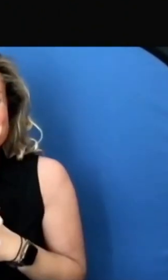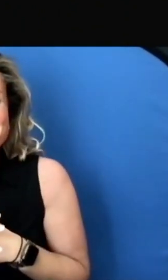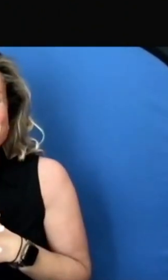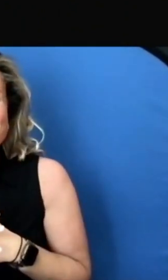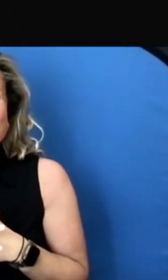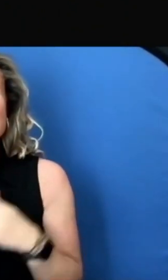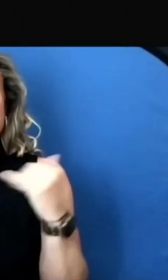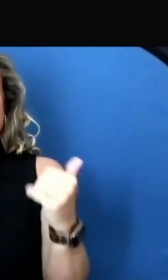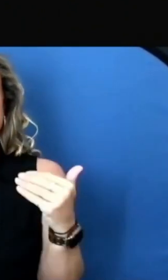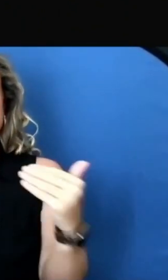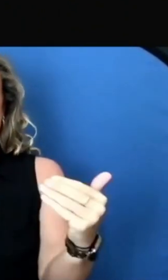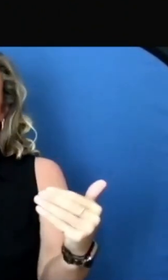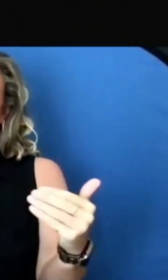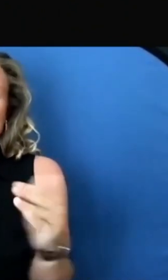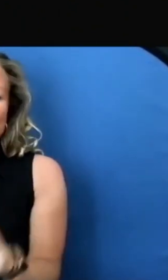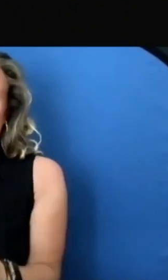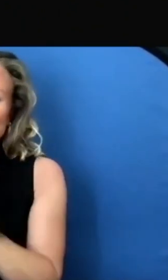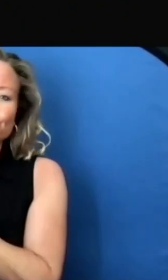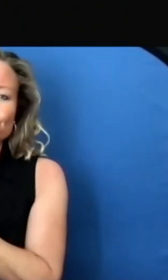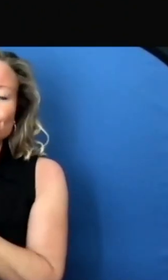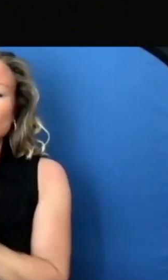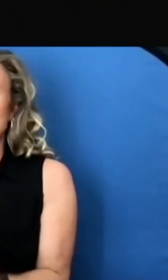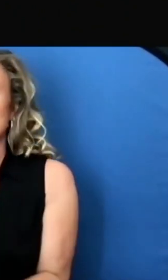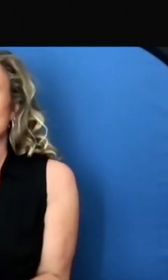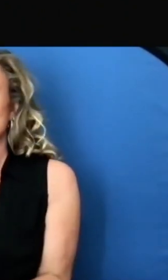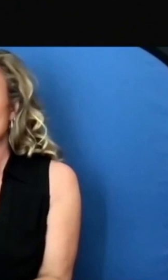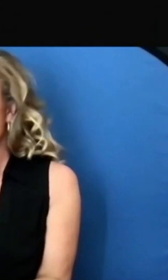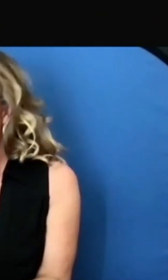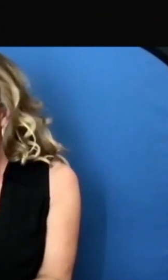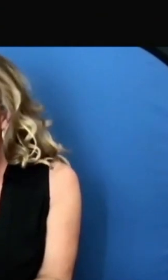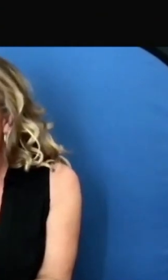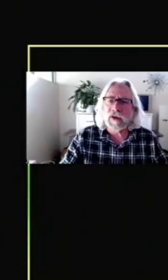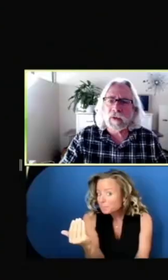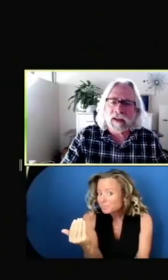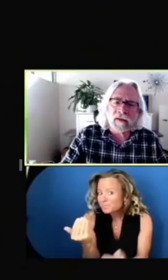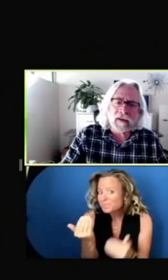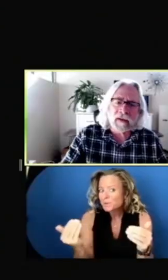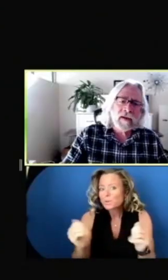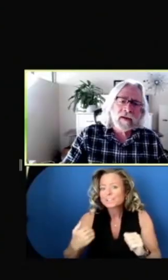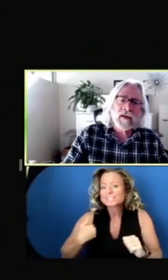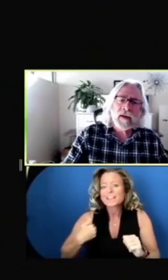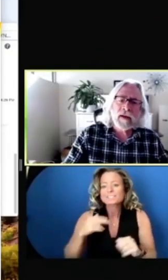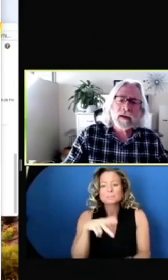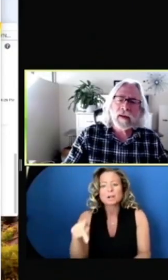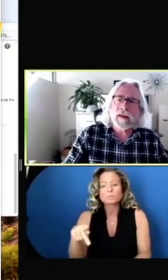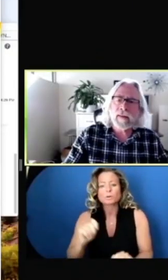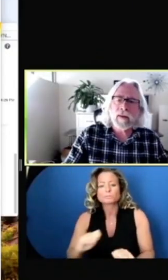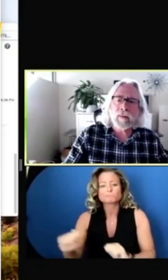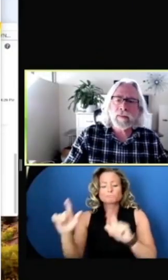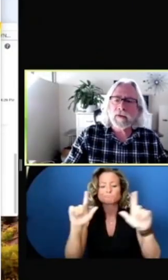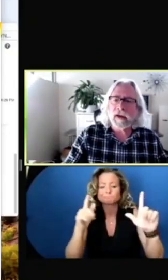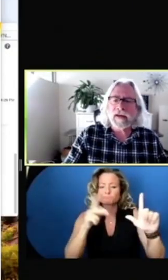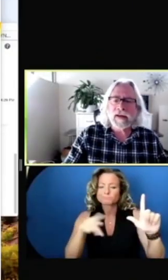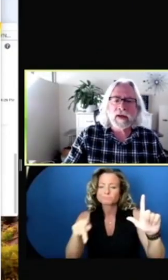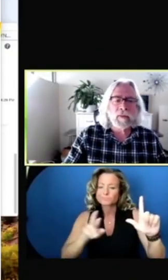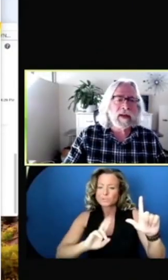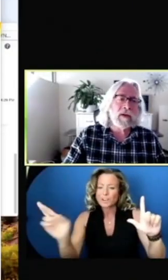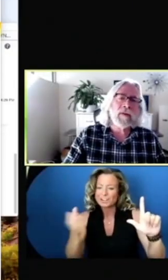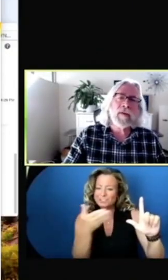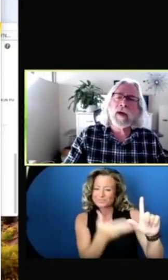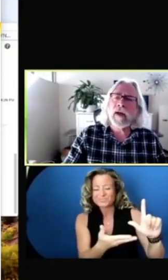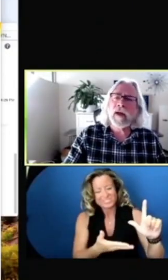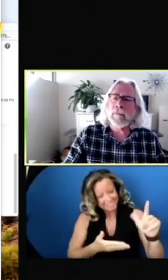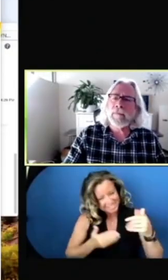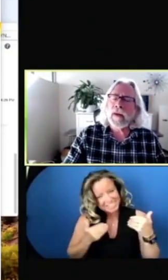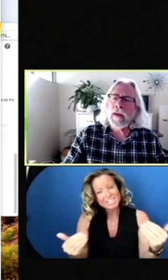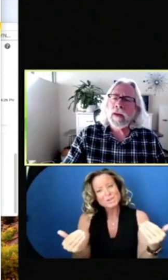We are going to go ahead and jump right in now. Rachel, if we could go ahead and get the slides going there, that would be great. Here we